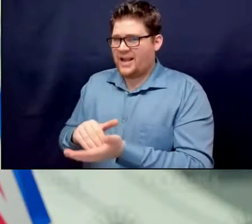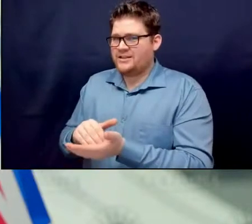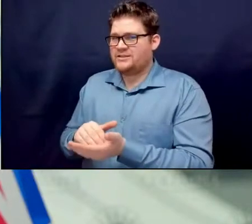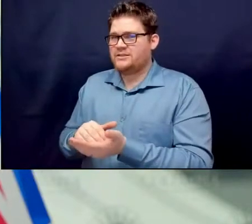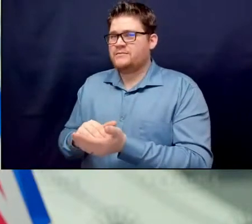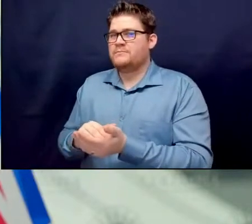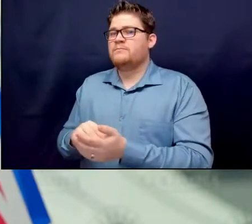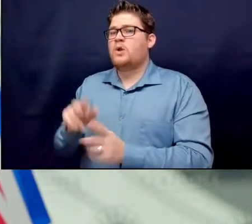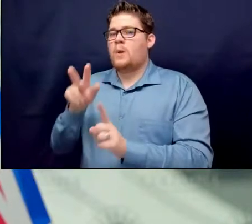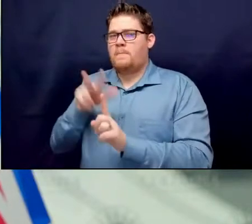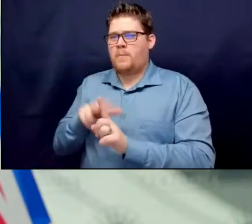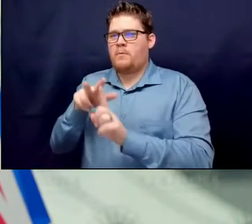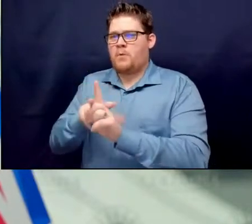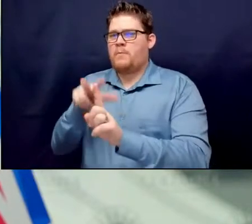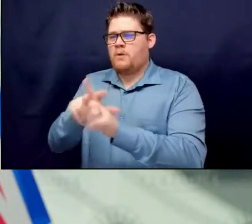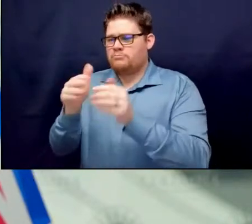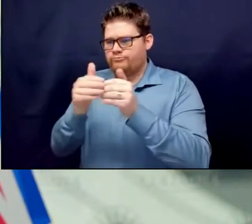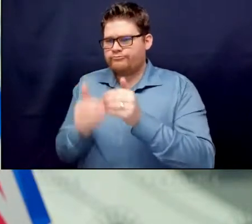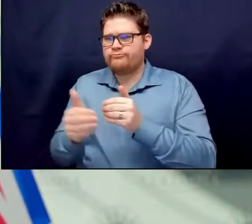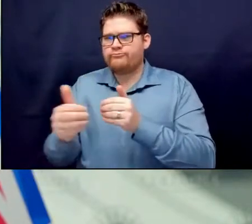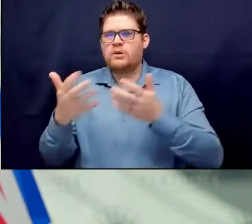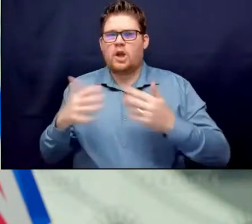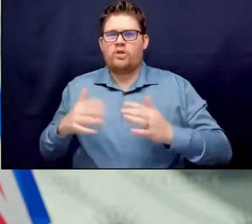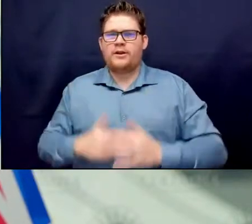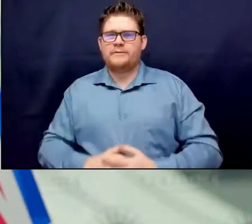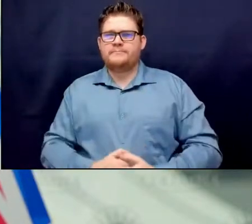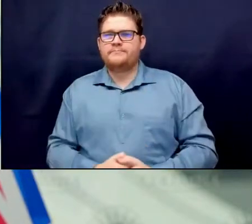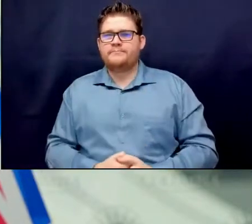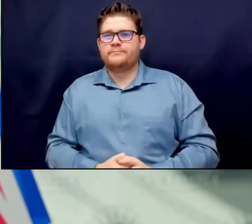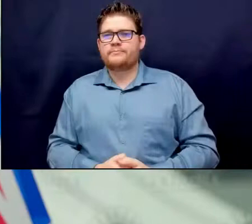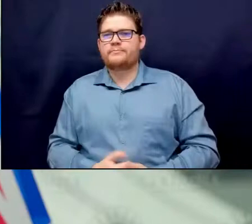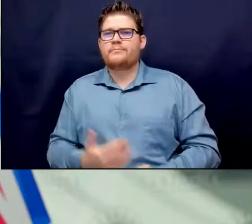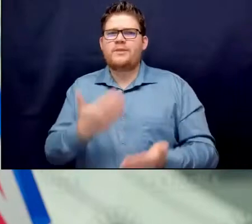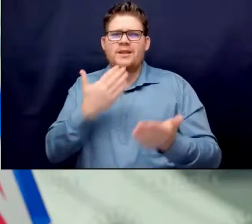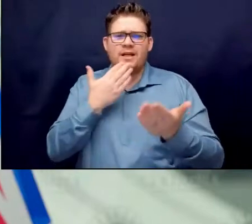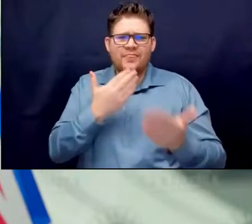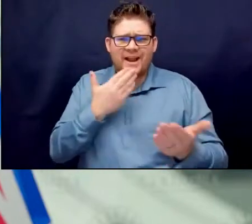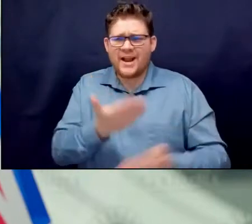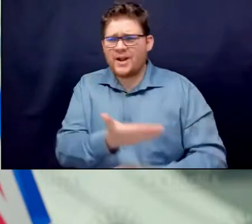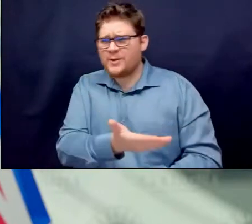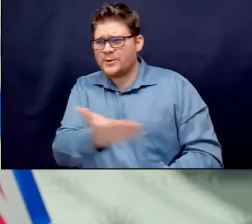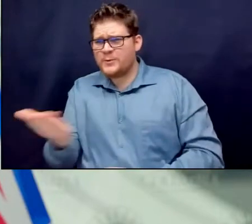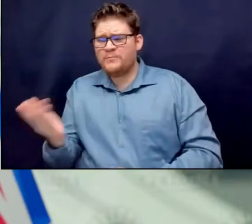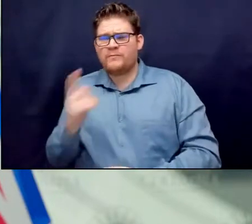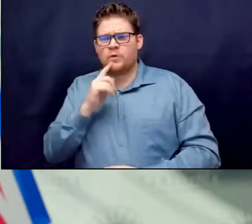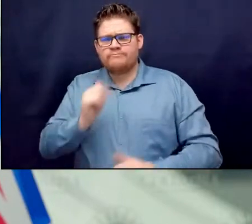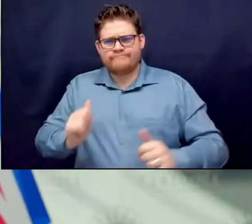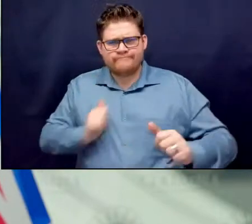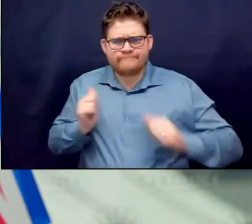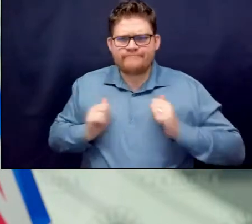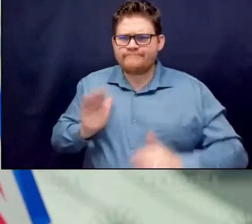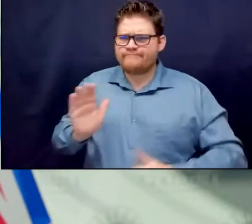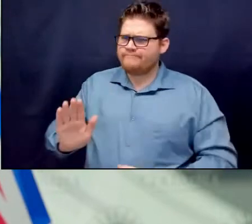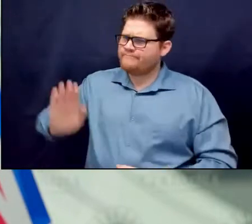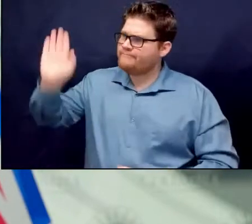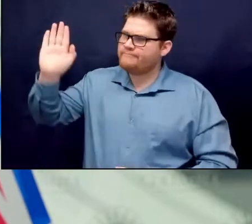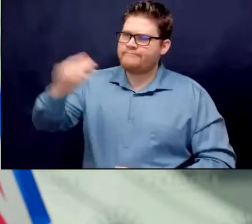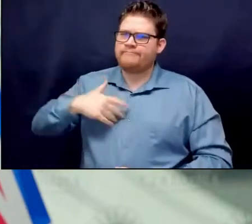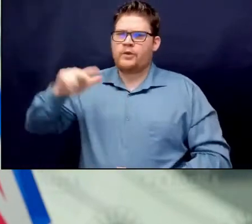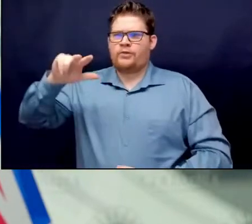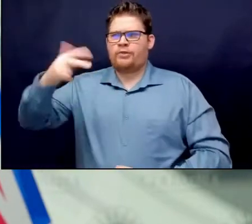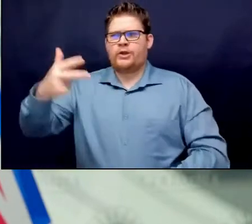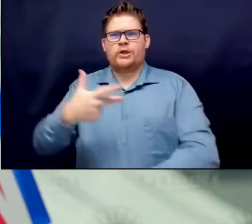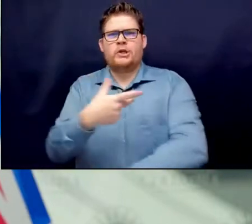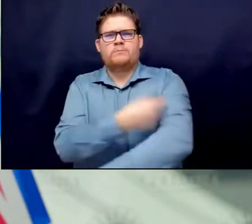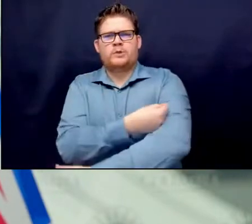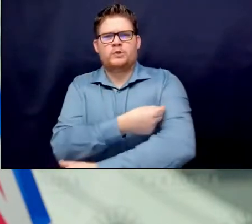378,825 appointments have been made. I want to express my appreciation because with all of this going on, the booster dose campaign is ramped up to an